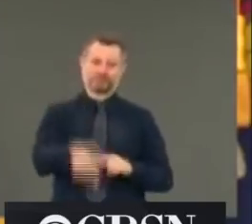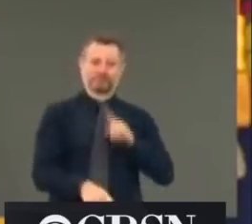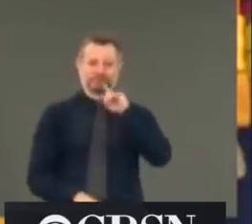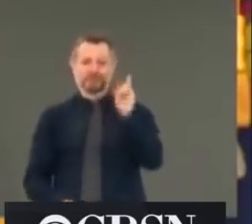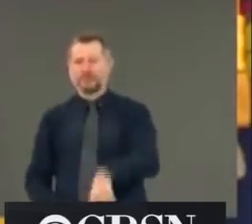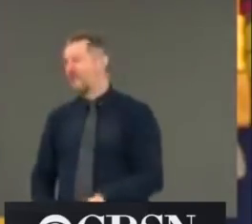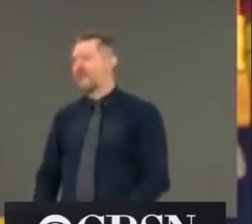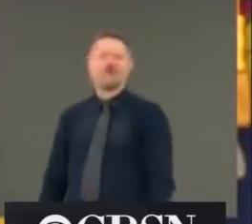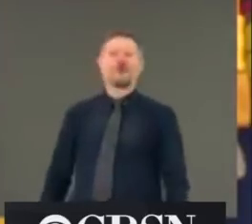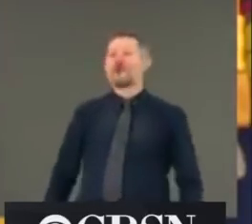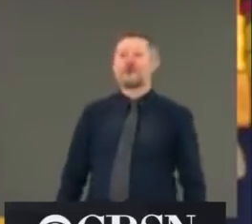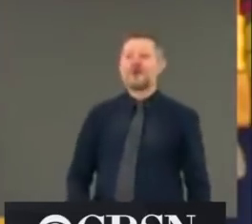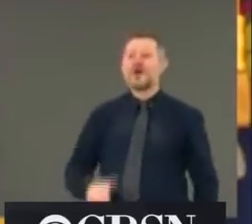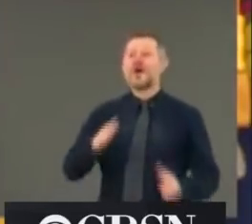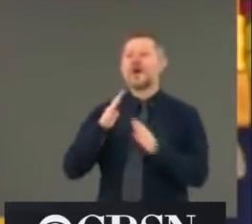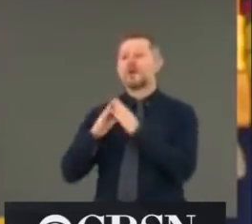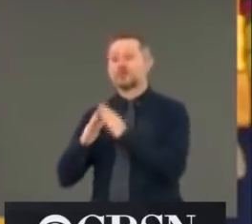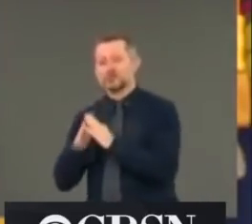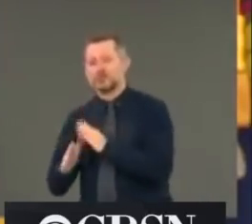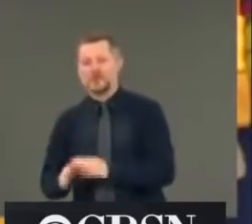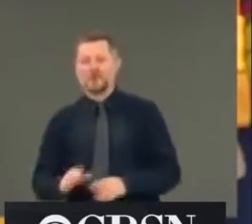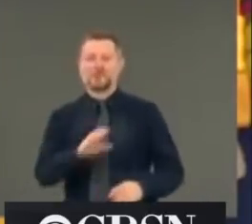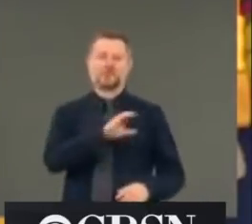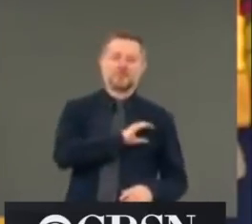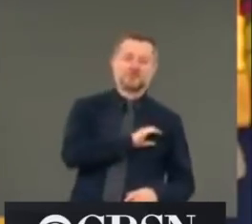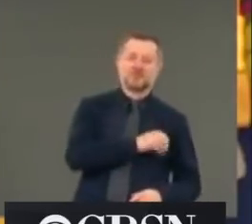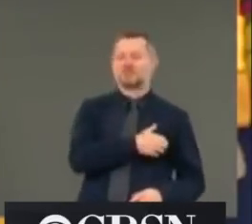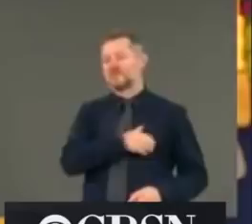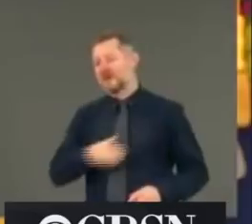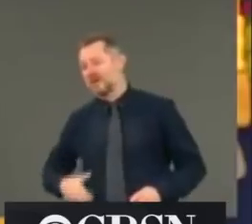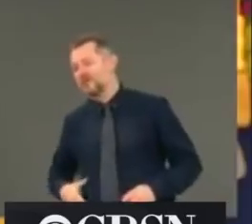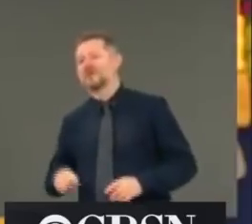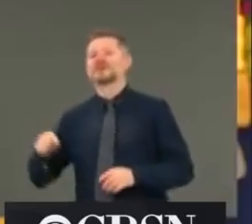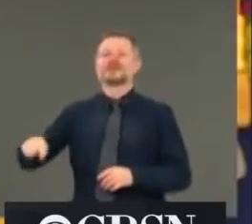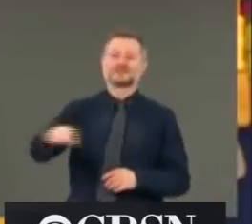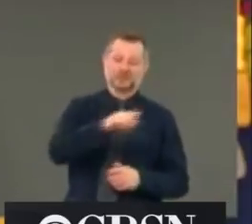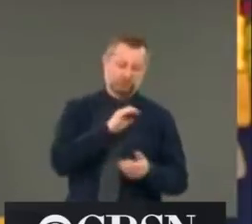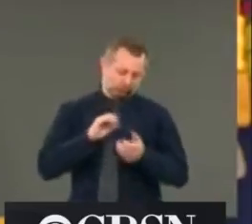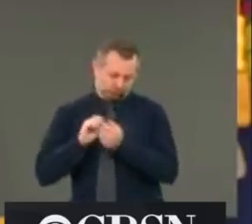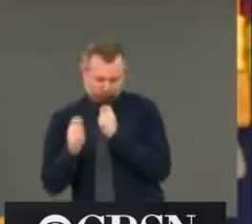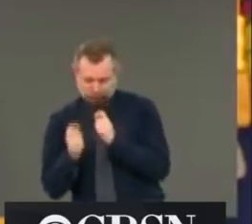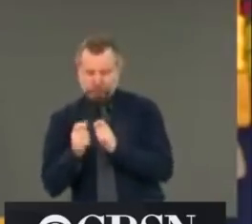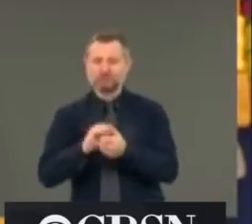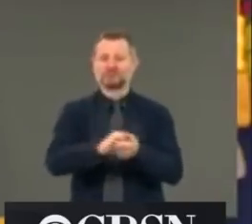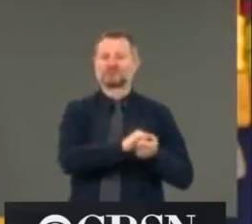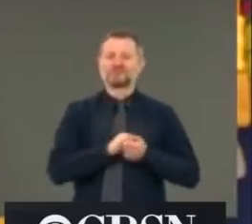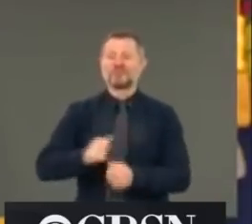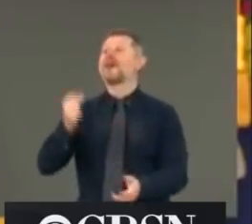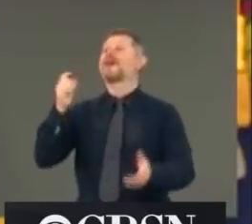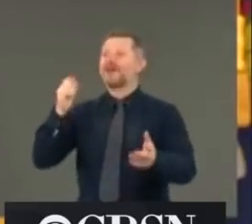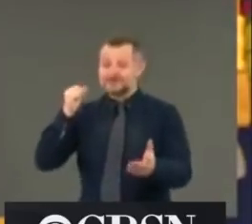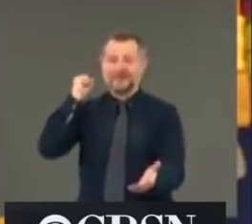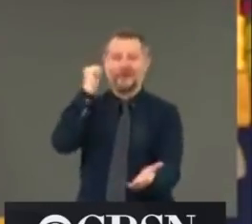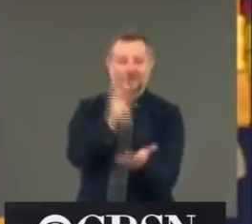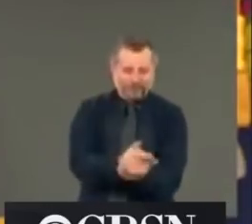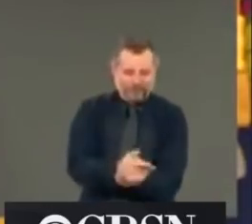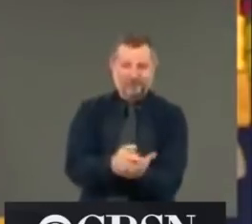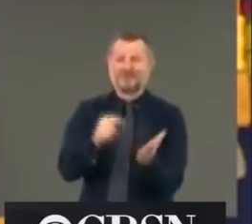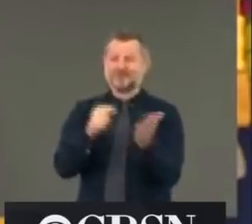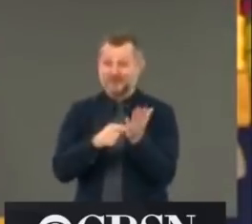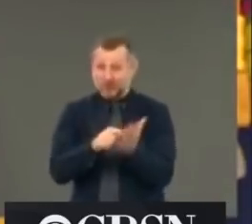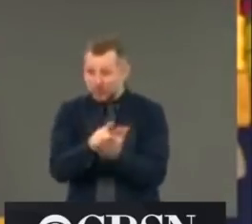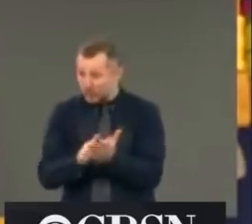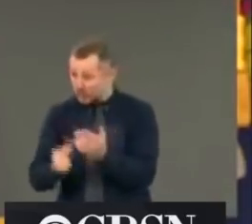Collaborative. You redesign the police, you get the law passed by your local body, so everybody buys in.